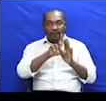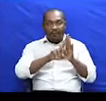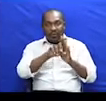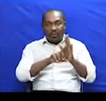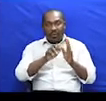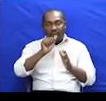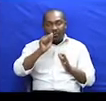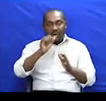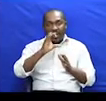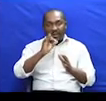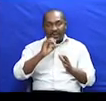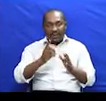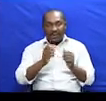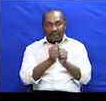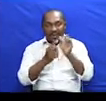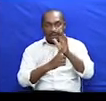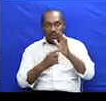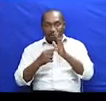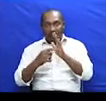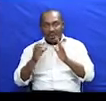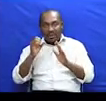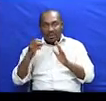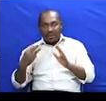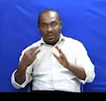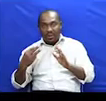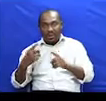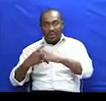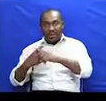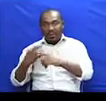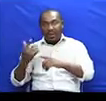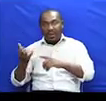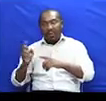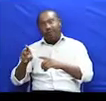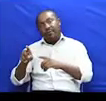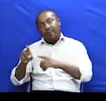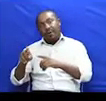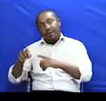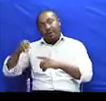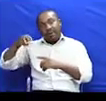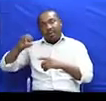16.03 cubic centimeter times the number of moles